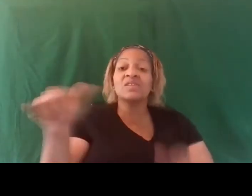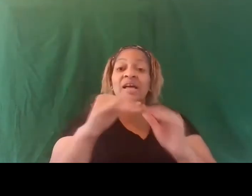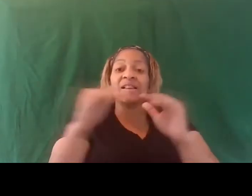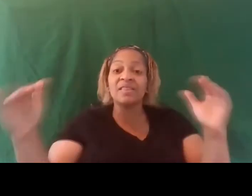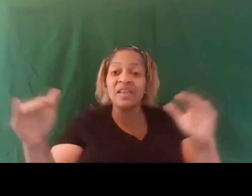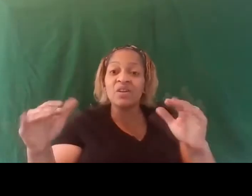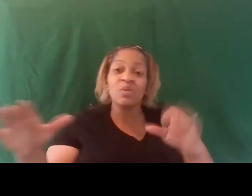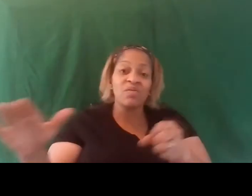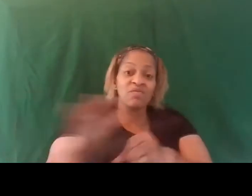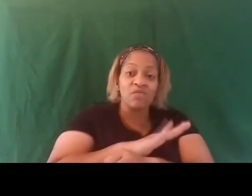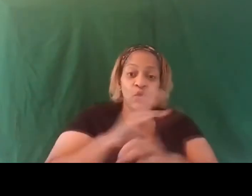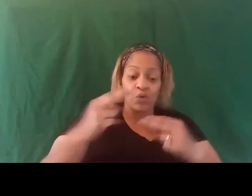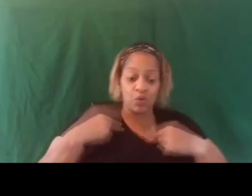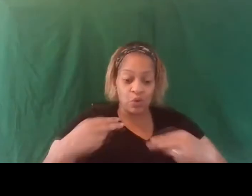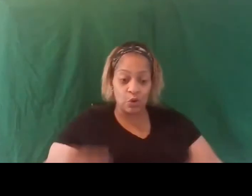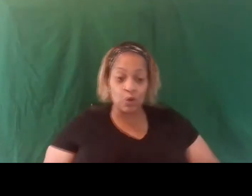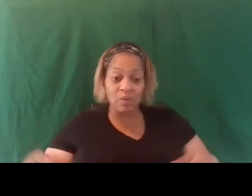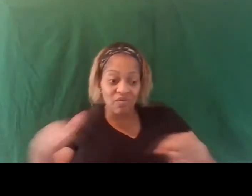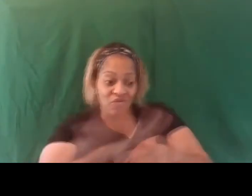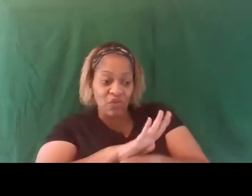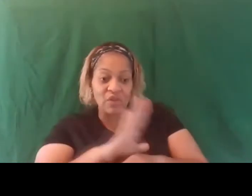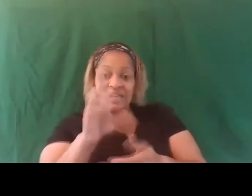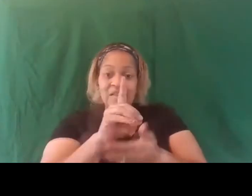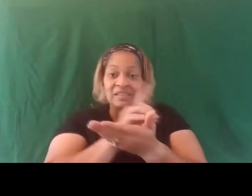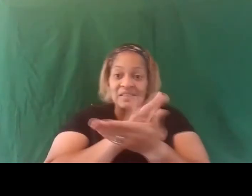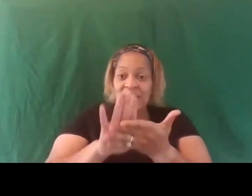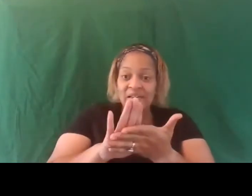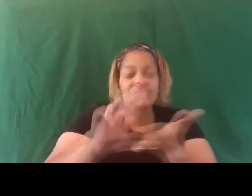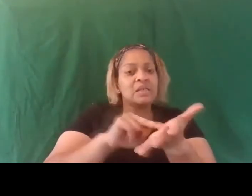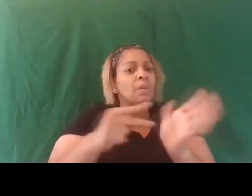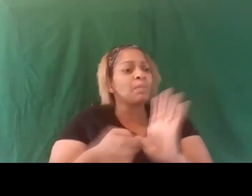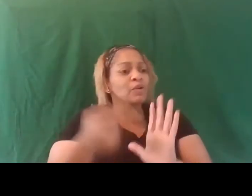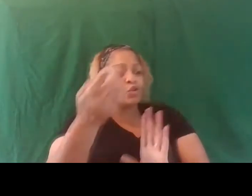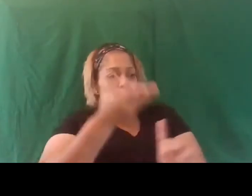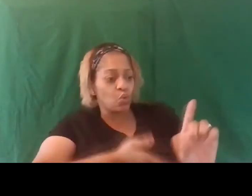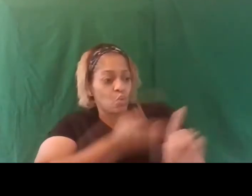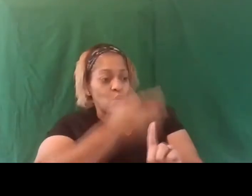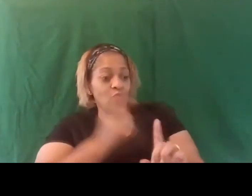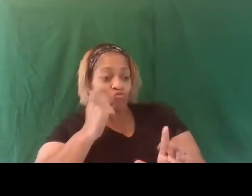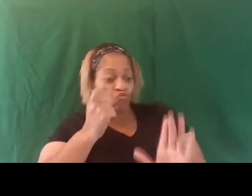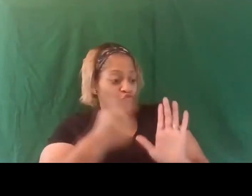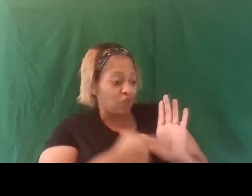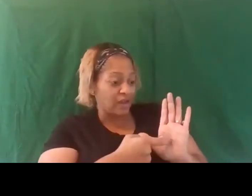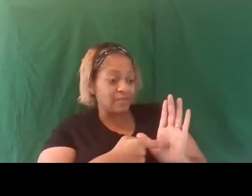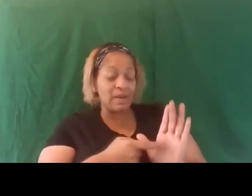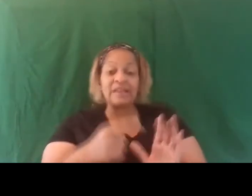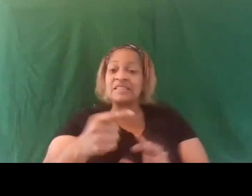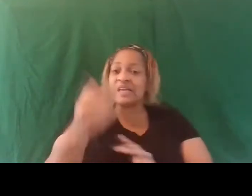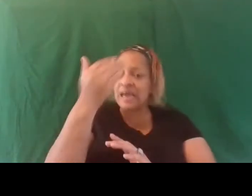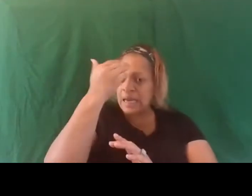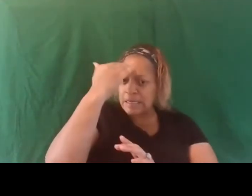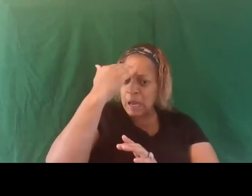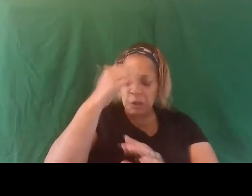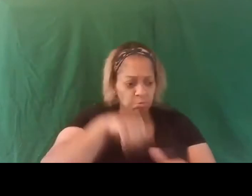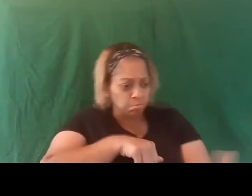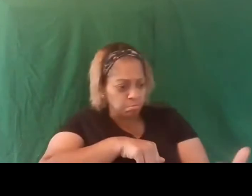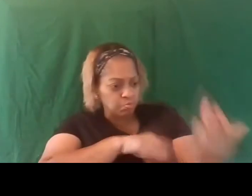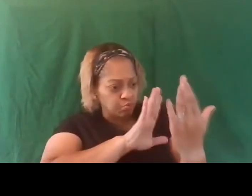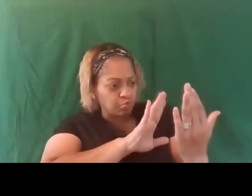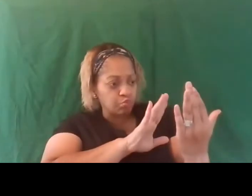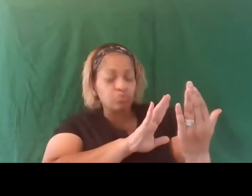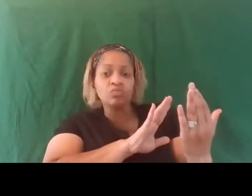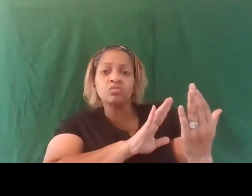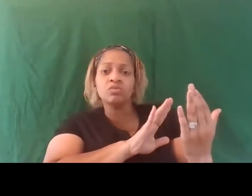divine, one recognizes all suffering is to be recognized, to be acknowledged, and to be addressed. In other